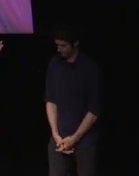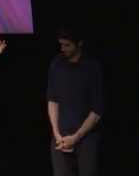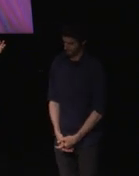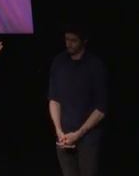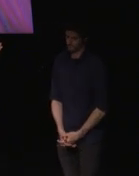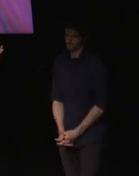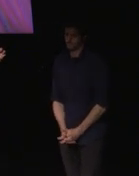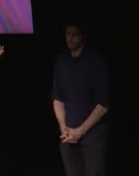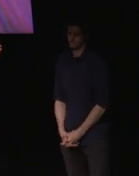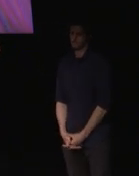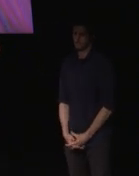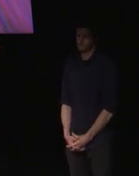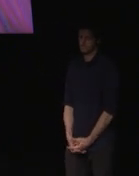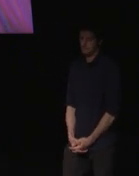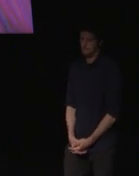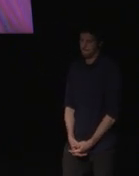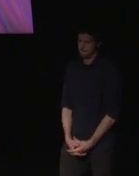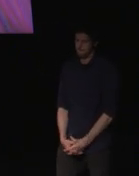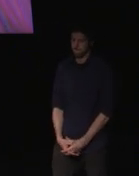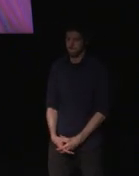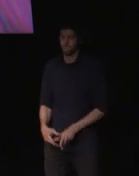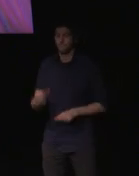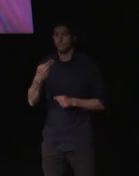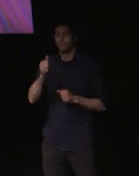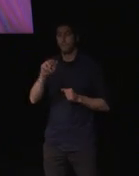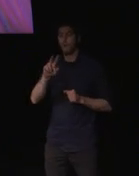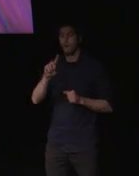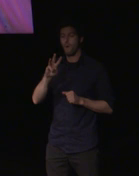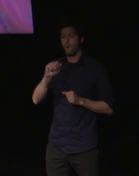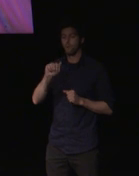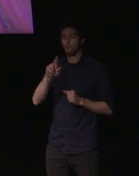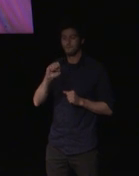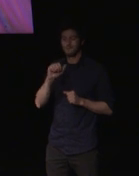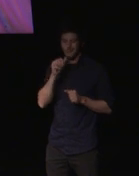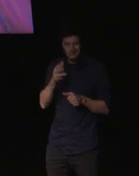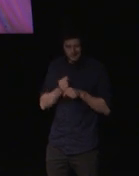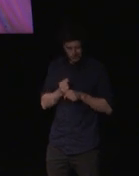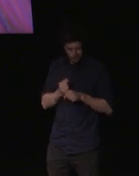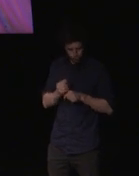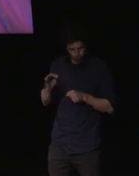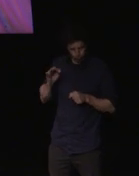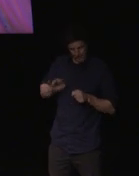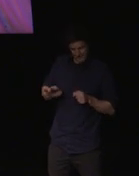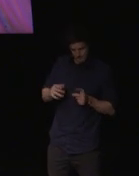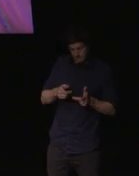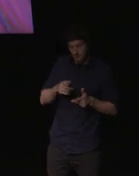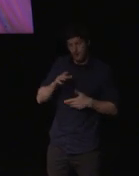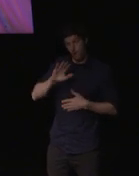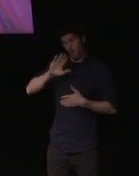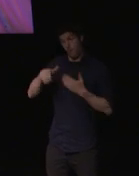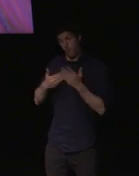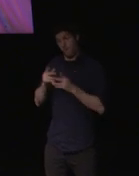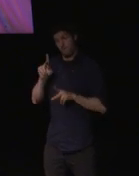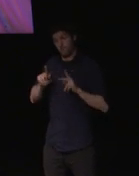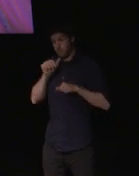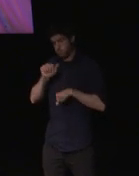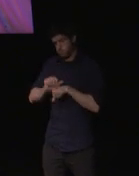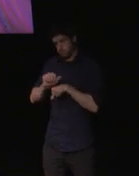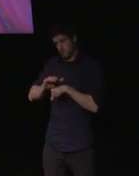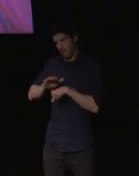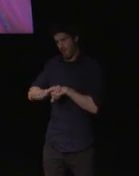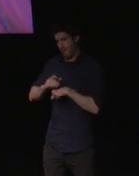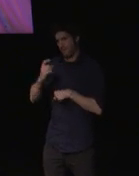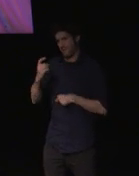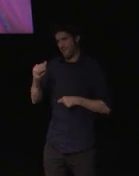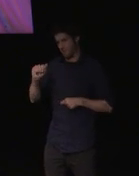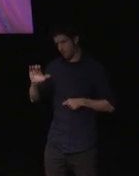Hardware doesn't get credits. Here are the credits. These are all of my colleagues that worked on the Xbox Adaptive Controller, and I really